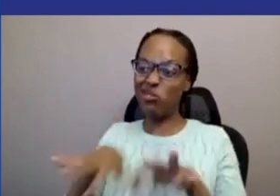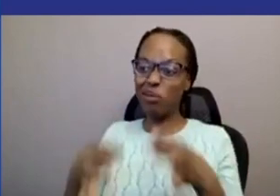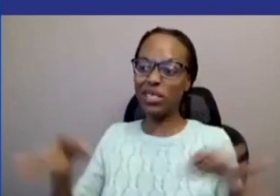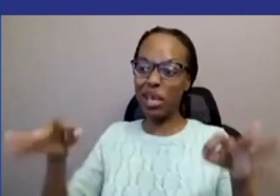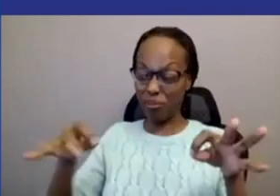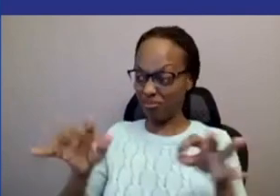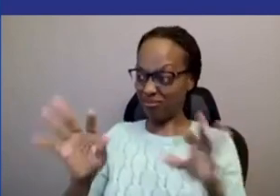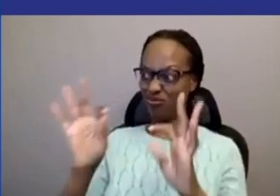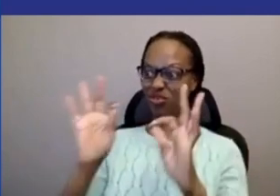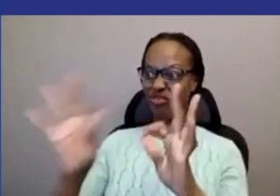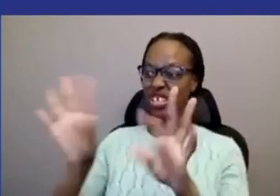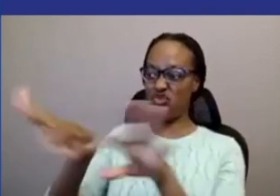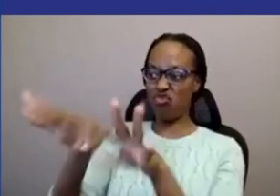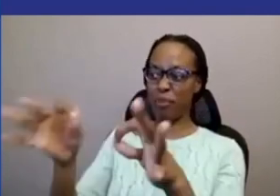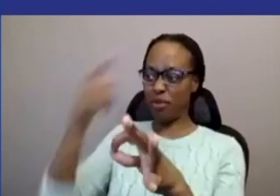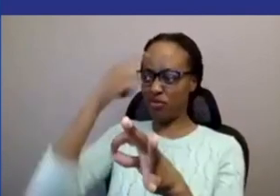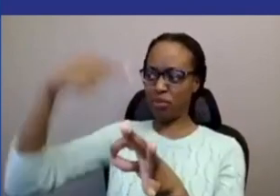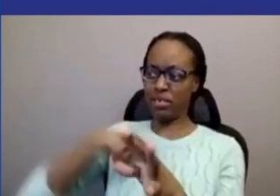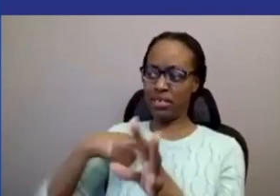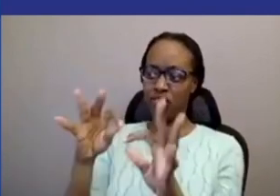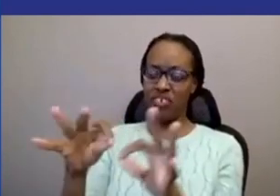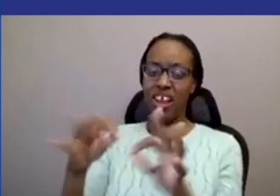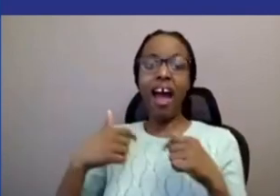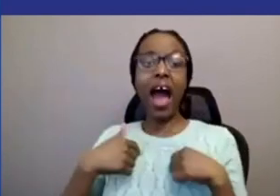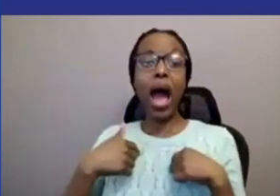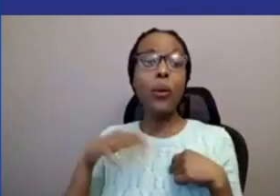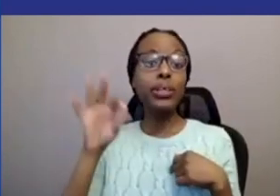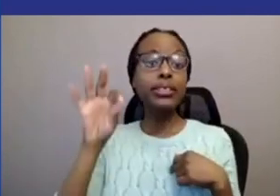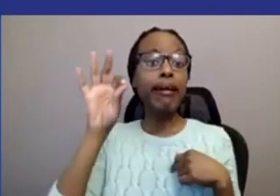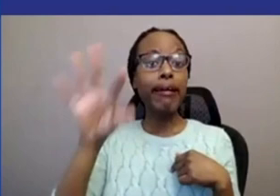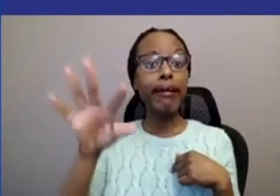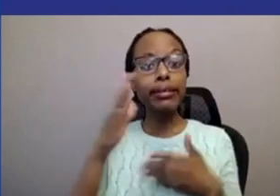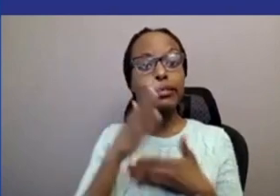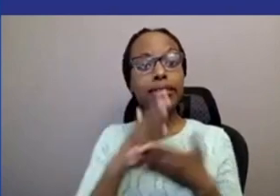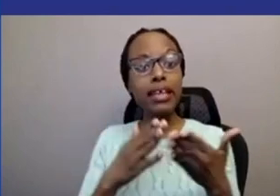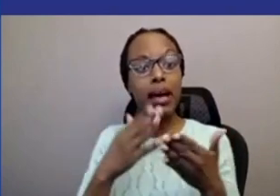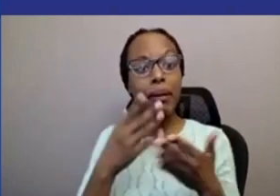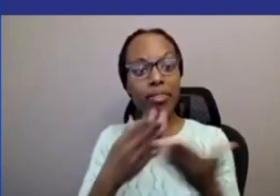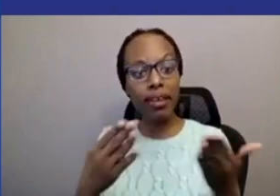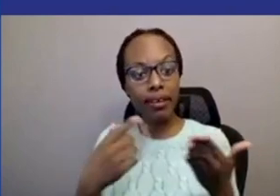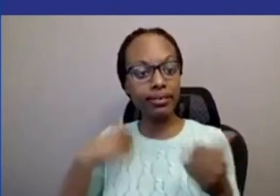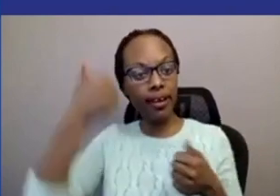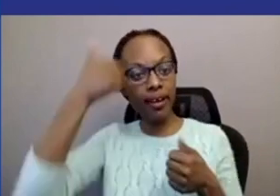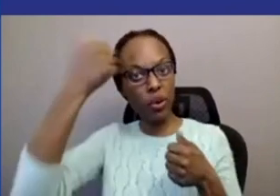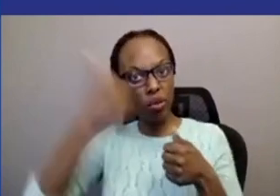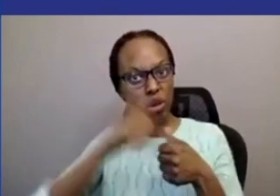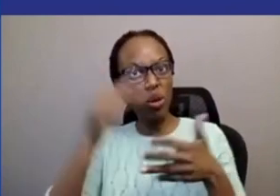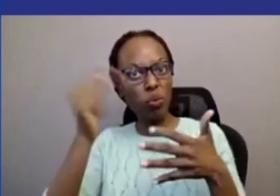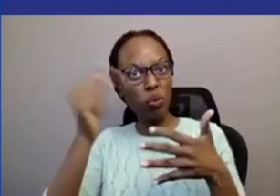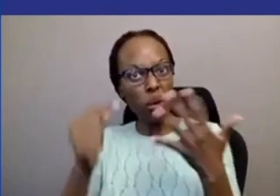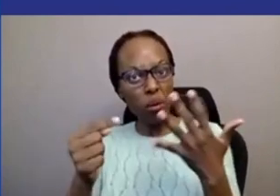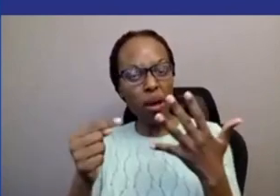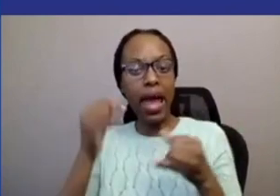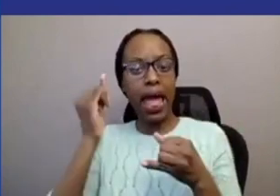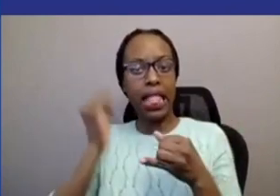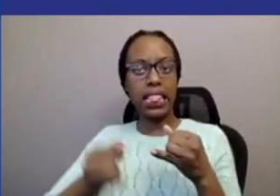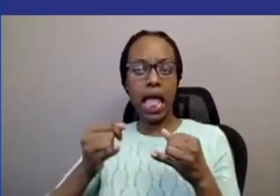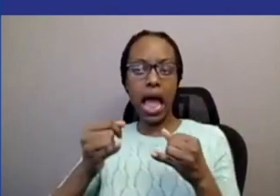he wrapped it up for me. I was going to just drop a couple takeaways and just really quickly ask for a few last thoughts.